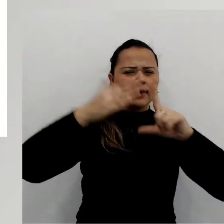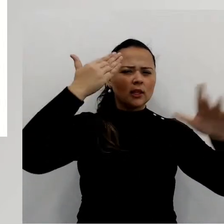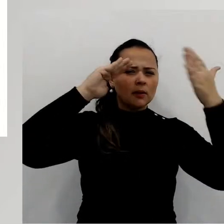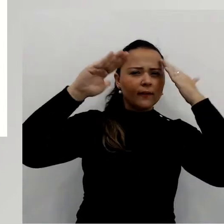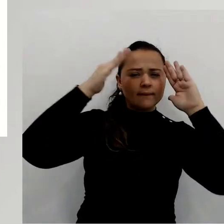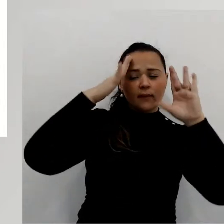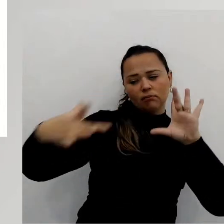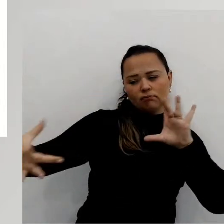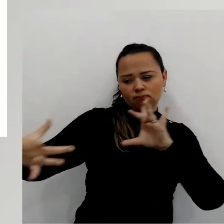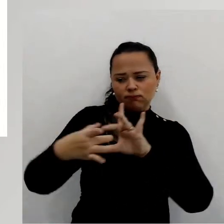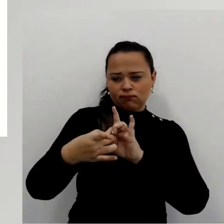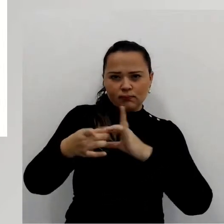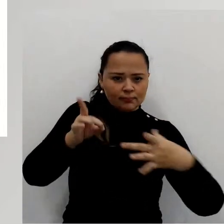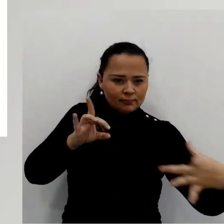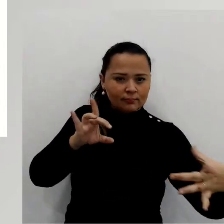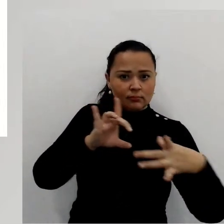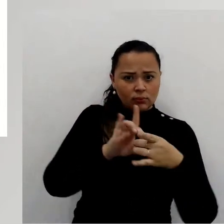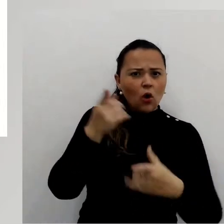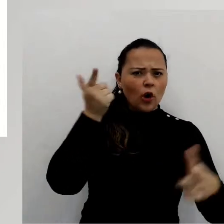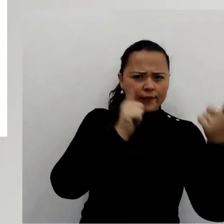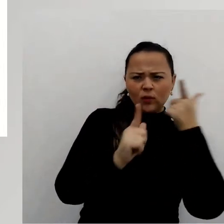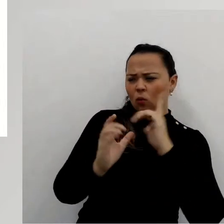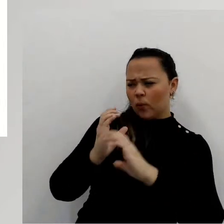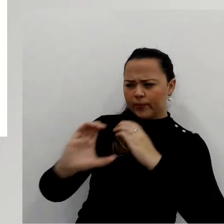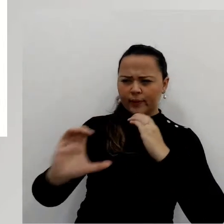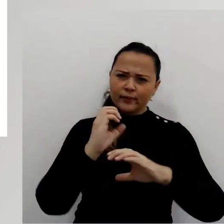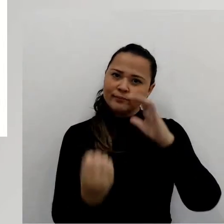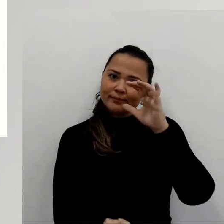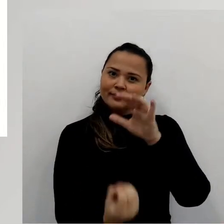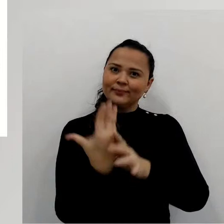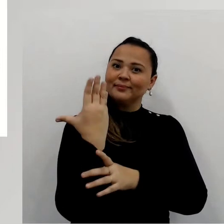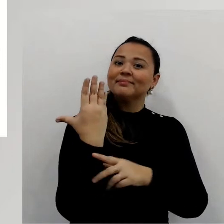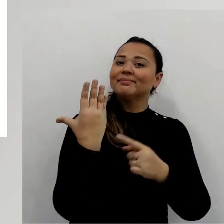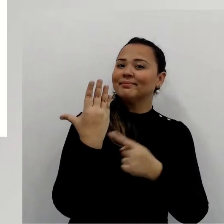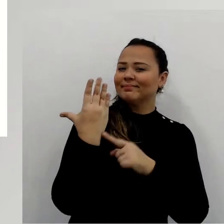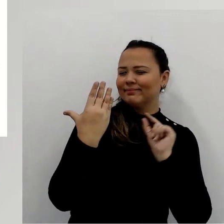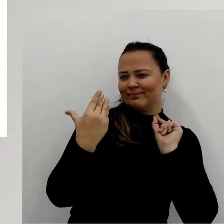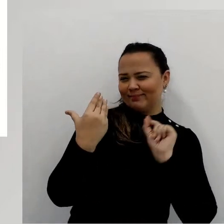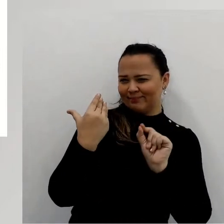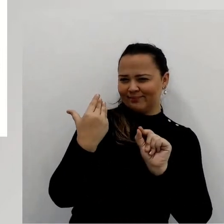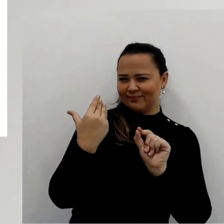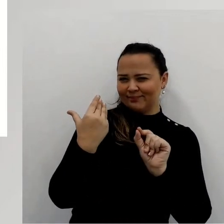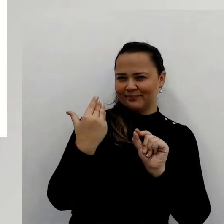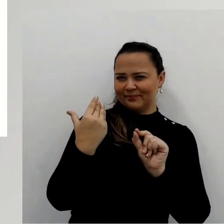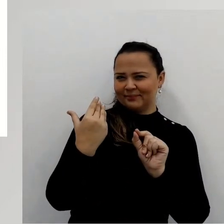a much more connected and productive